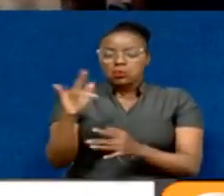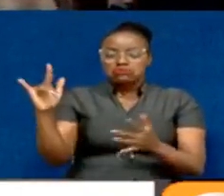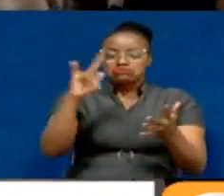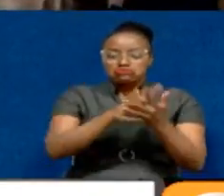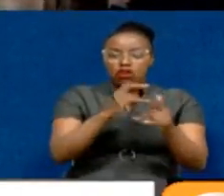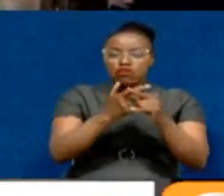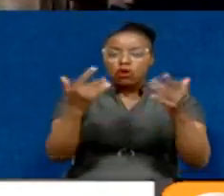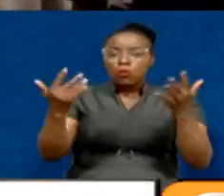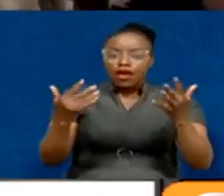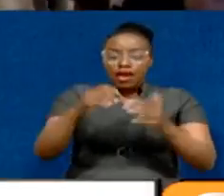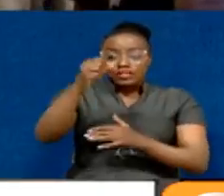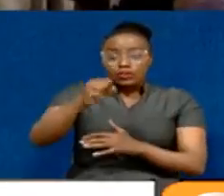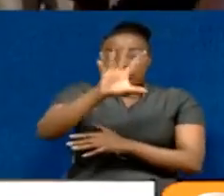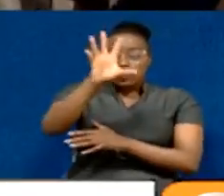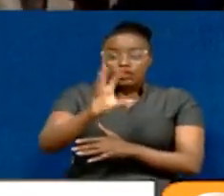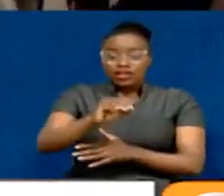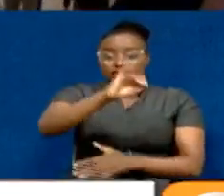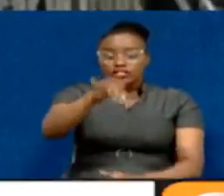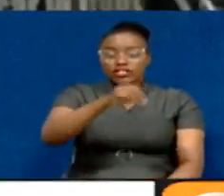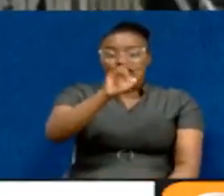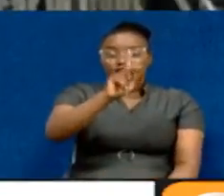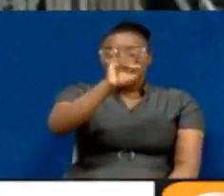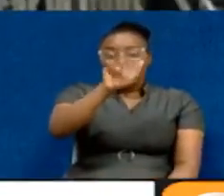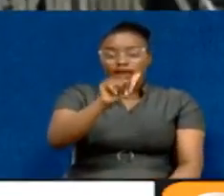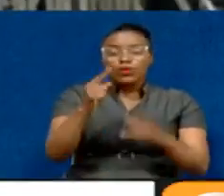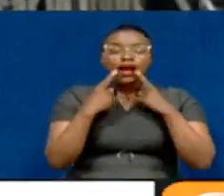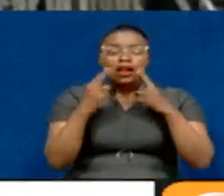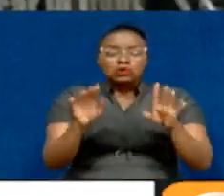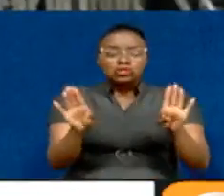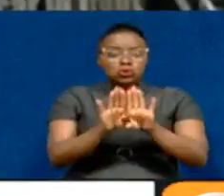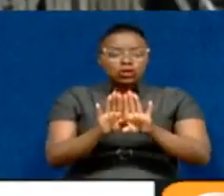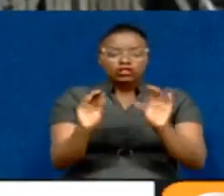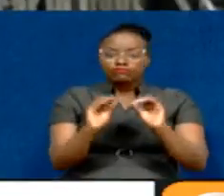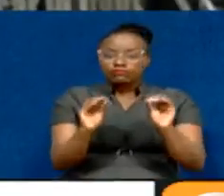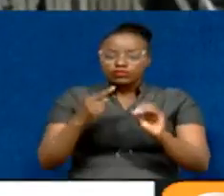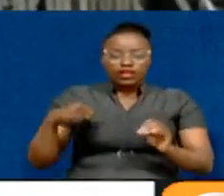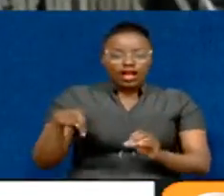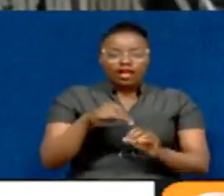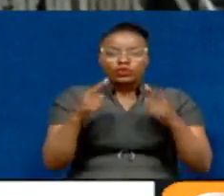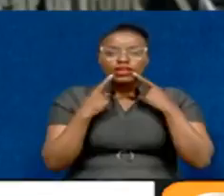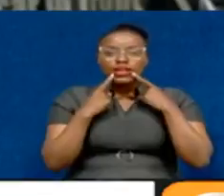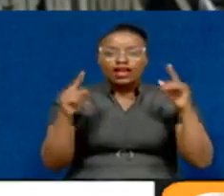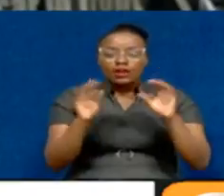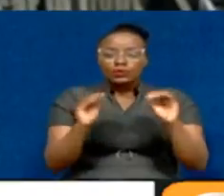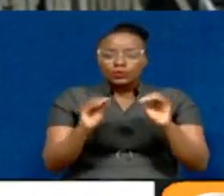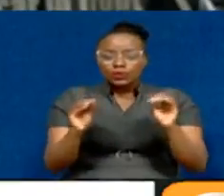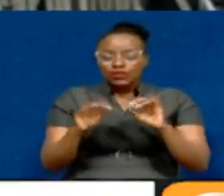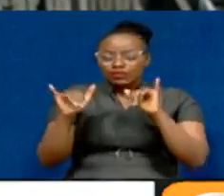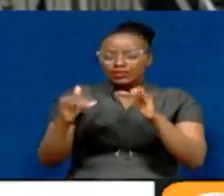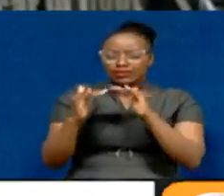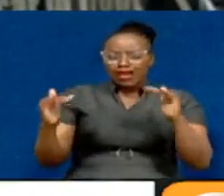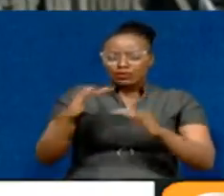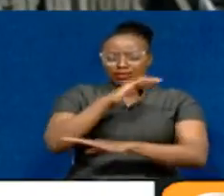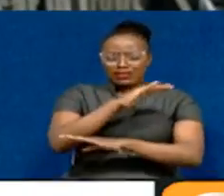tested positive for the virus at the Jomo Kenyatta International Airport. We are not announcing a lockdown. We are not announcing a curfew